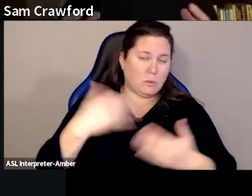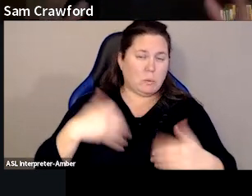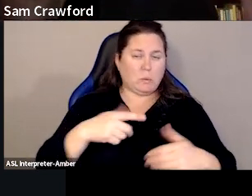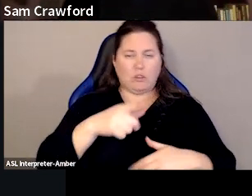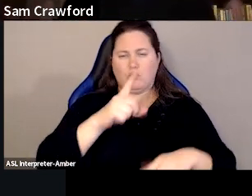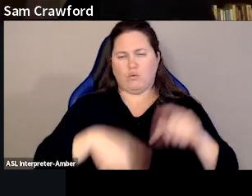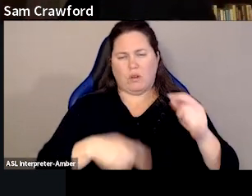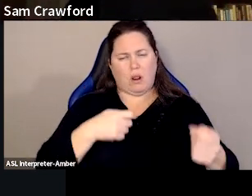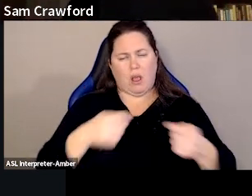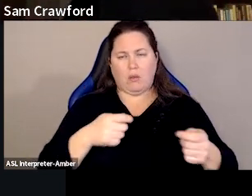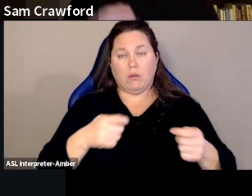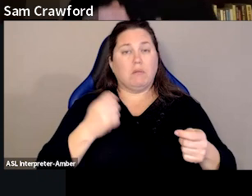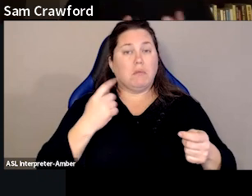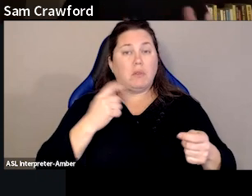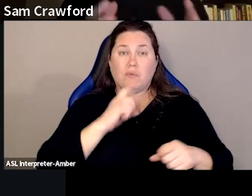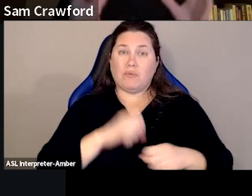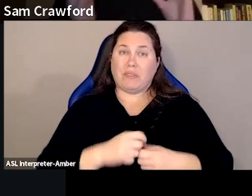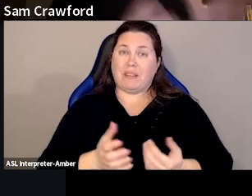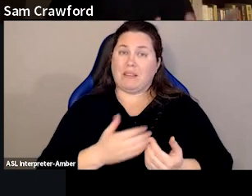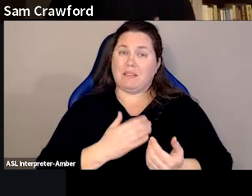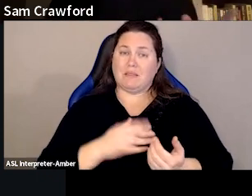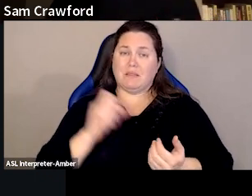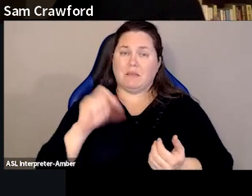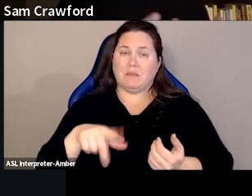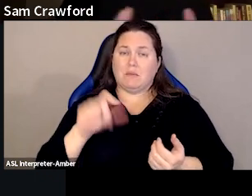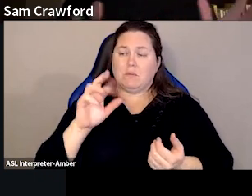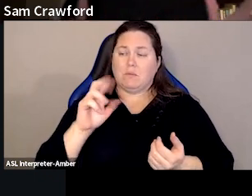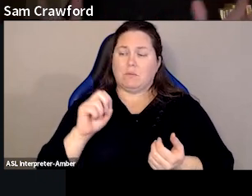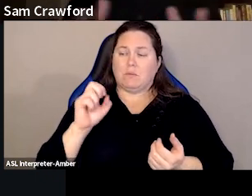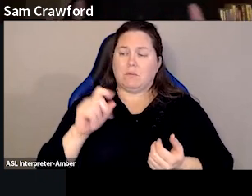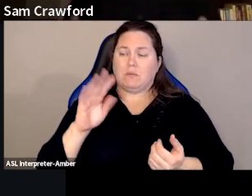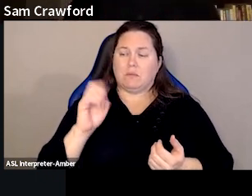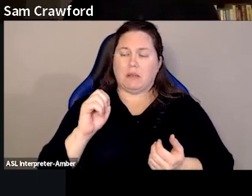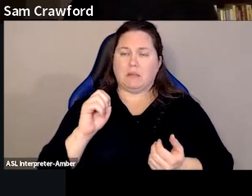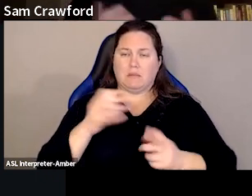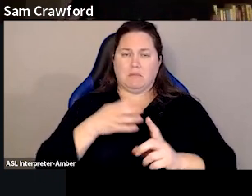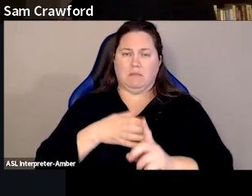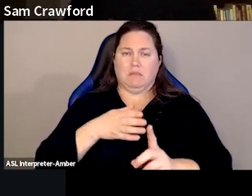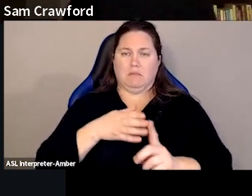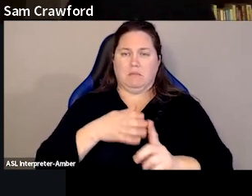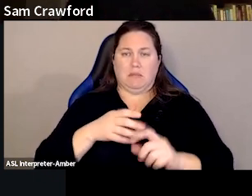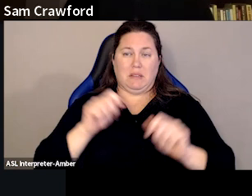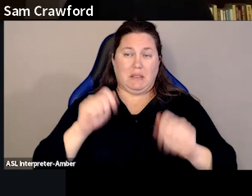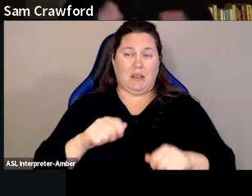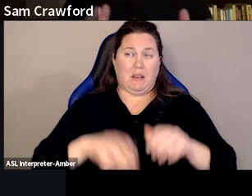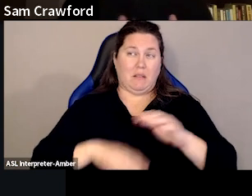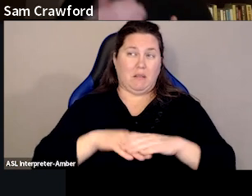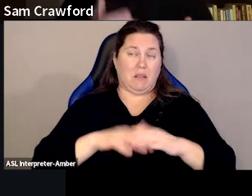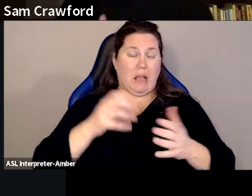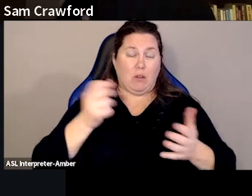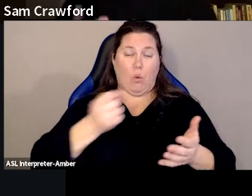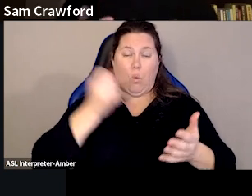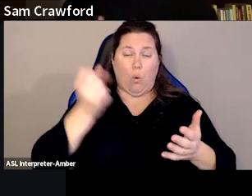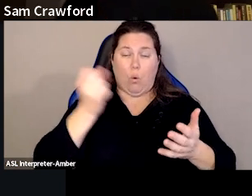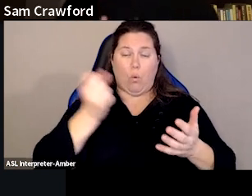this with ease, to be honest. So Squarespace, which was our chosen platform, is able to hold almost limitless amounts of pages